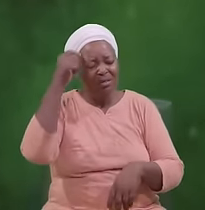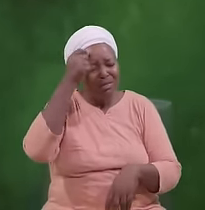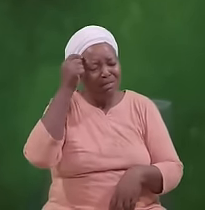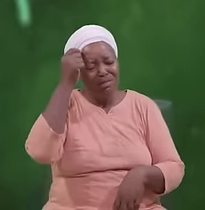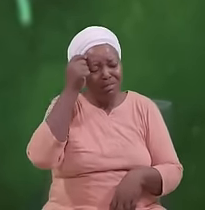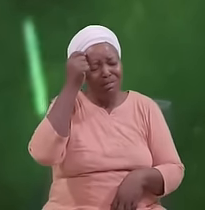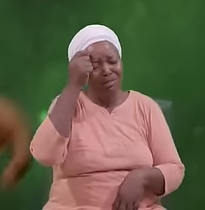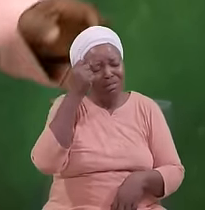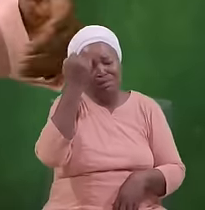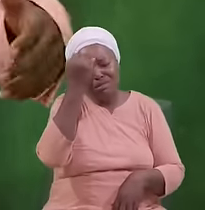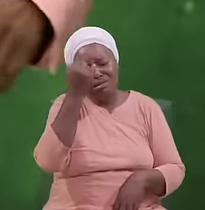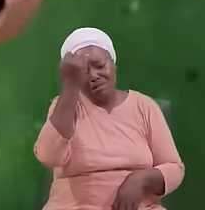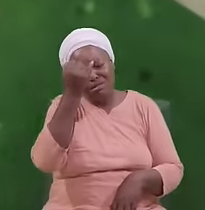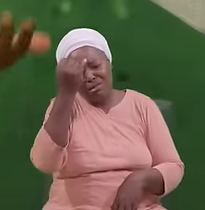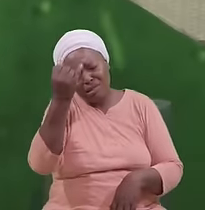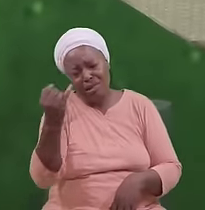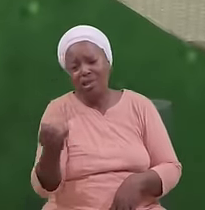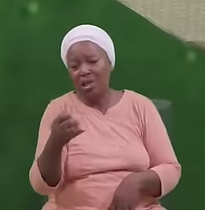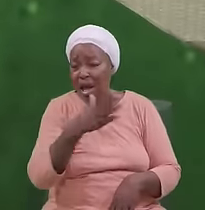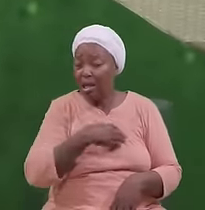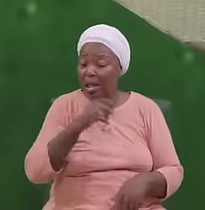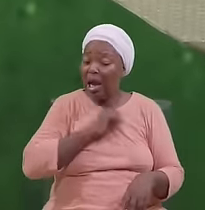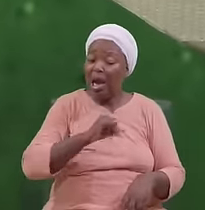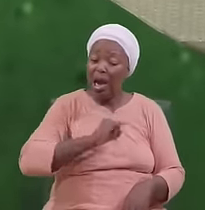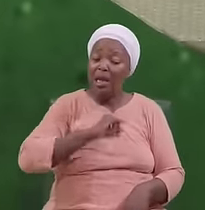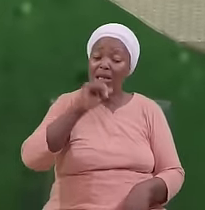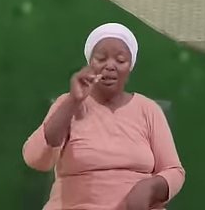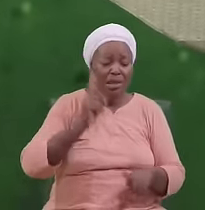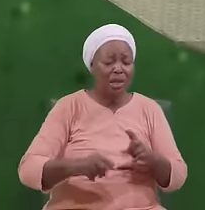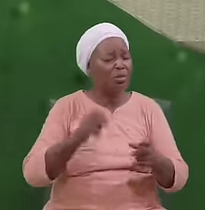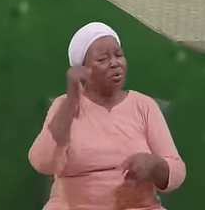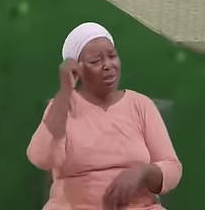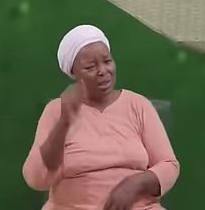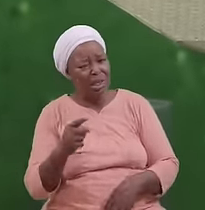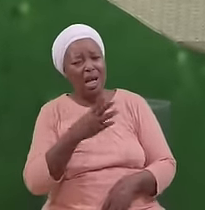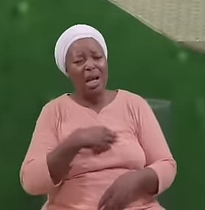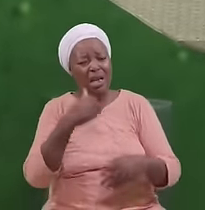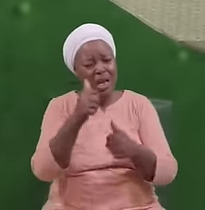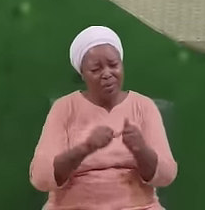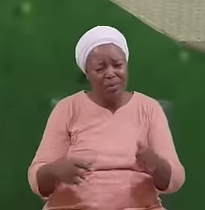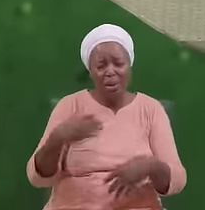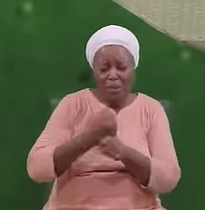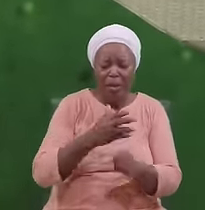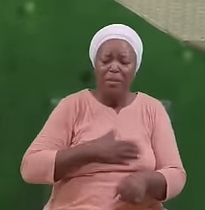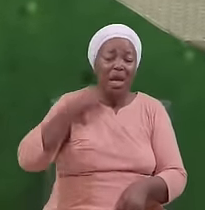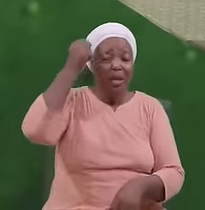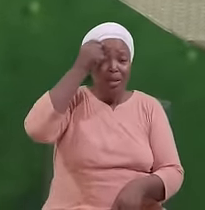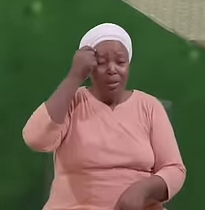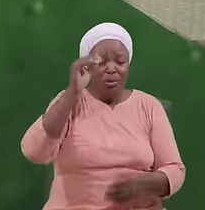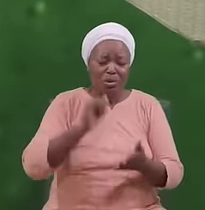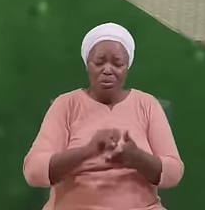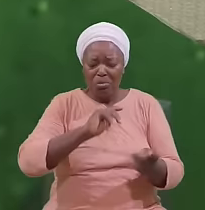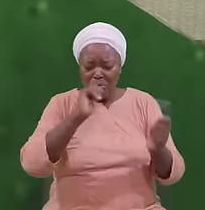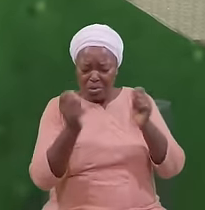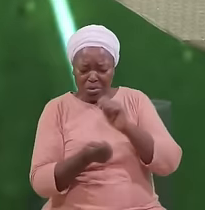been imagining and imagining, and I couldn't understand. And everything made my thoughts to be upside